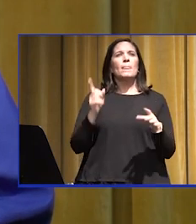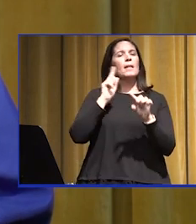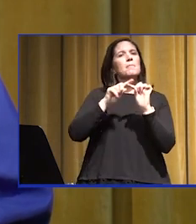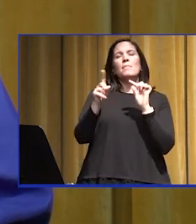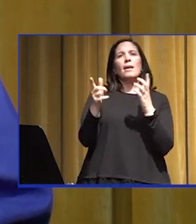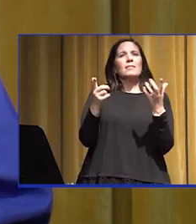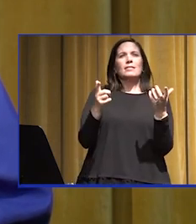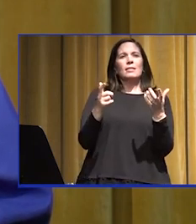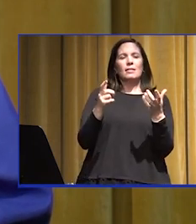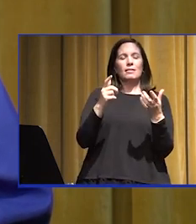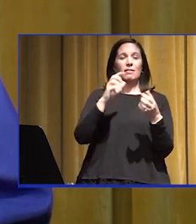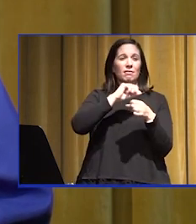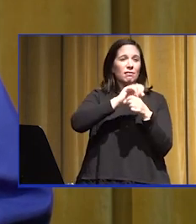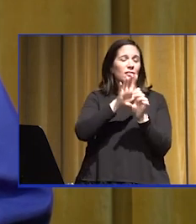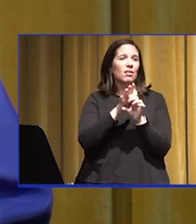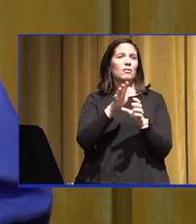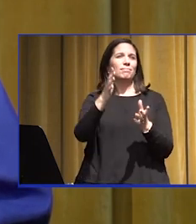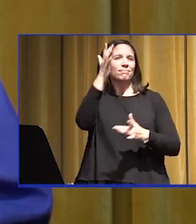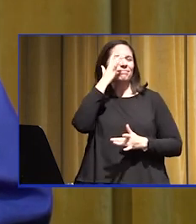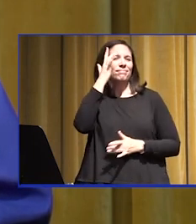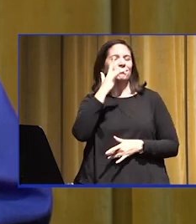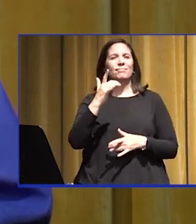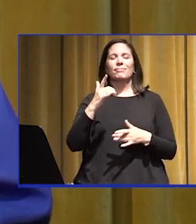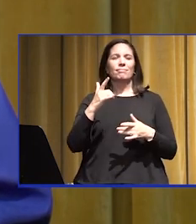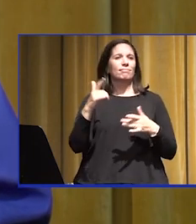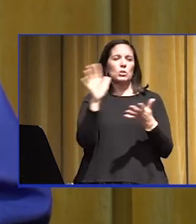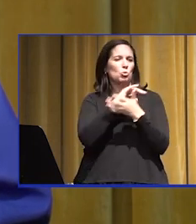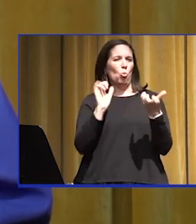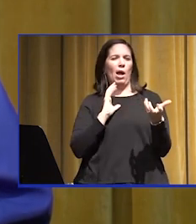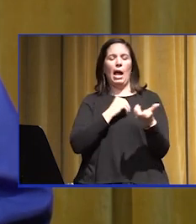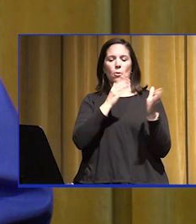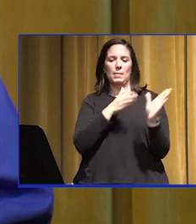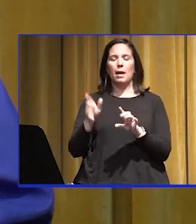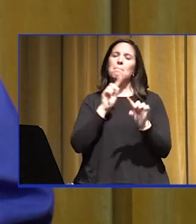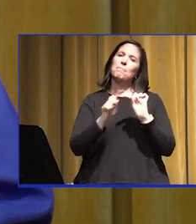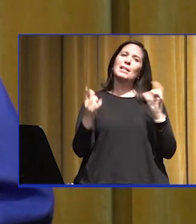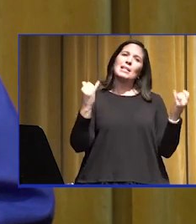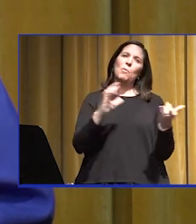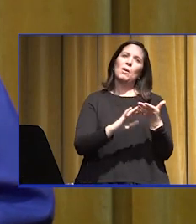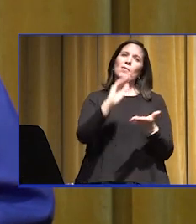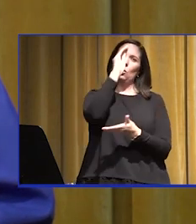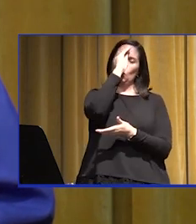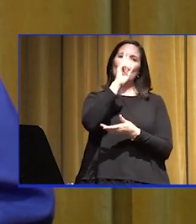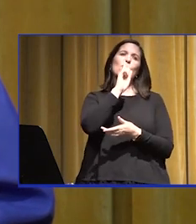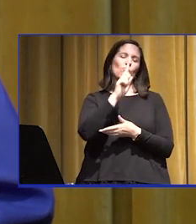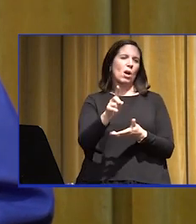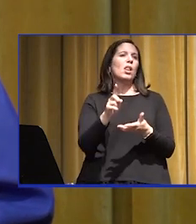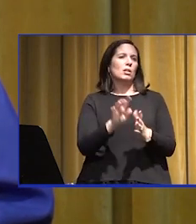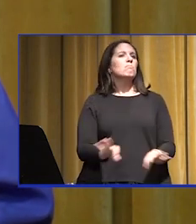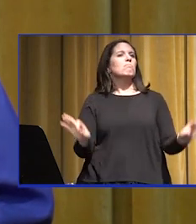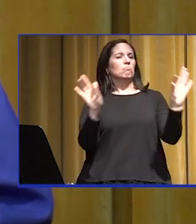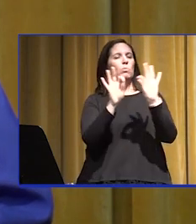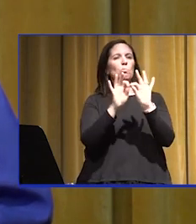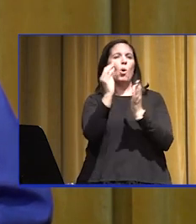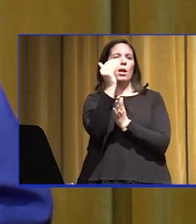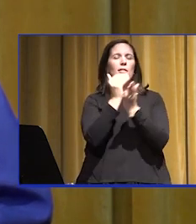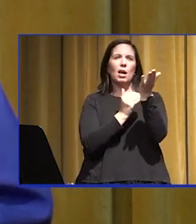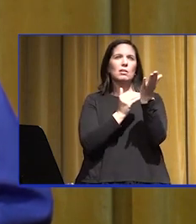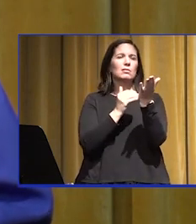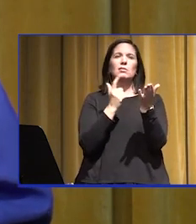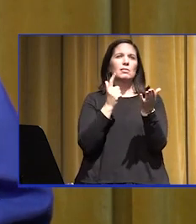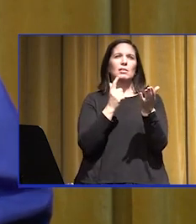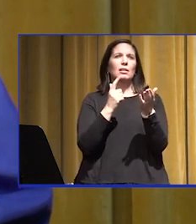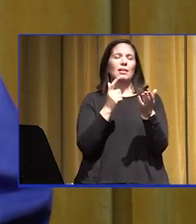But despite this virus destroying our plans, it has taught us a valuable lesson. A lesson I hope that we will remember long after the sorrow at the lost